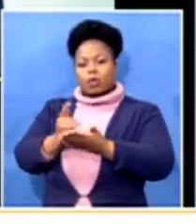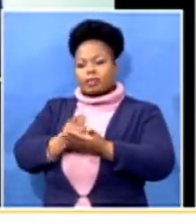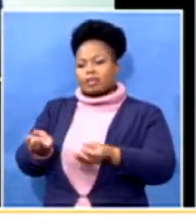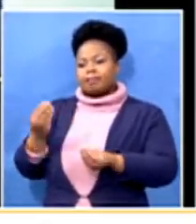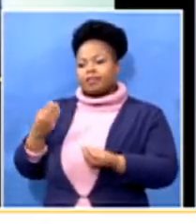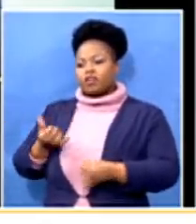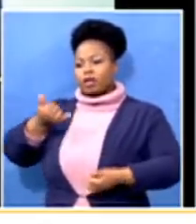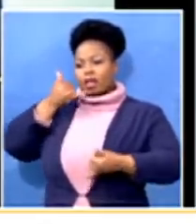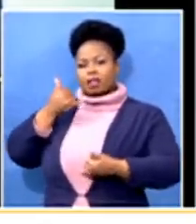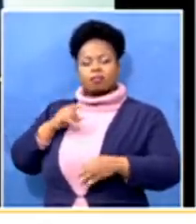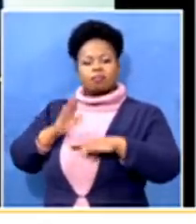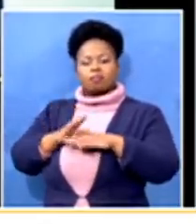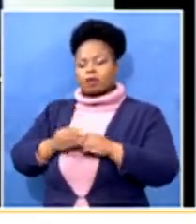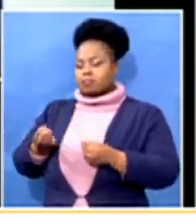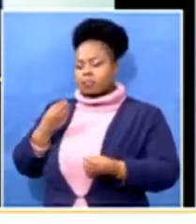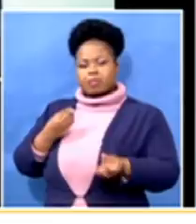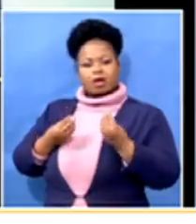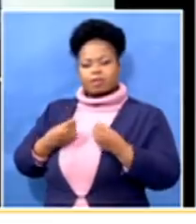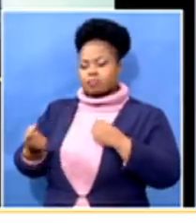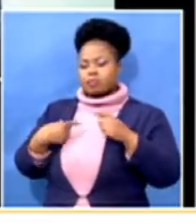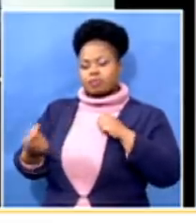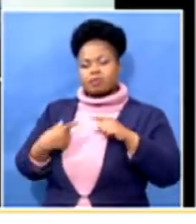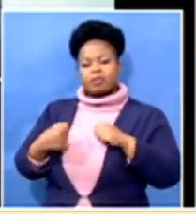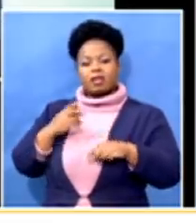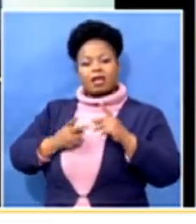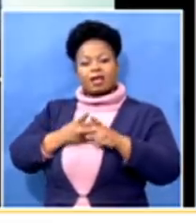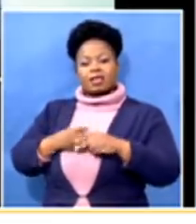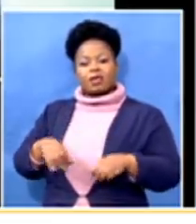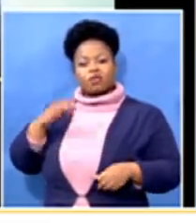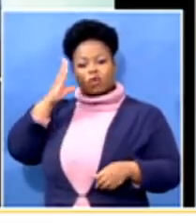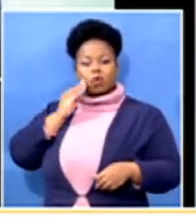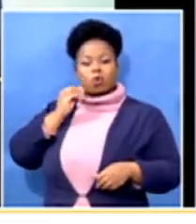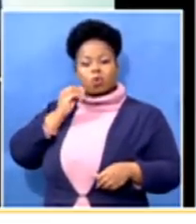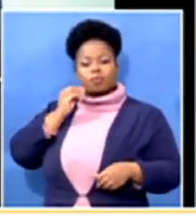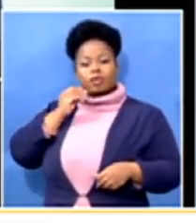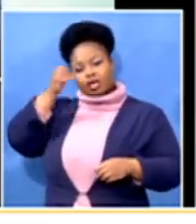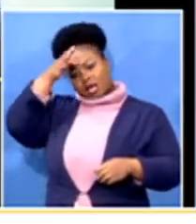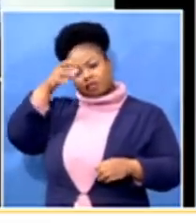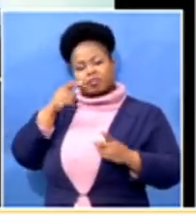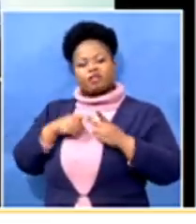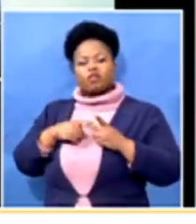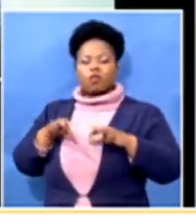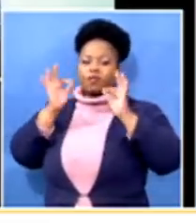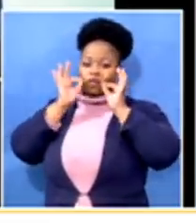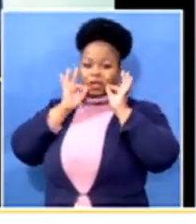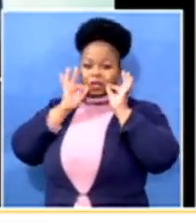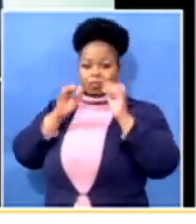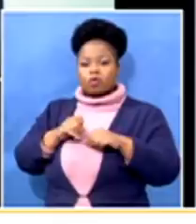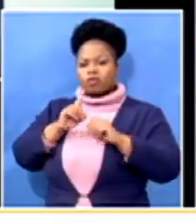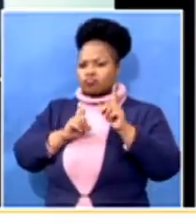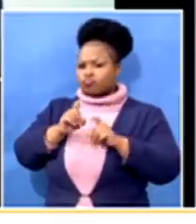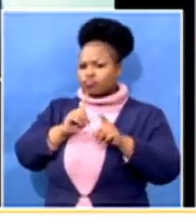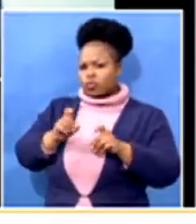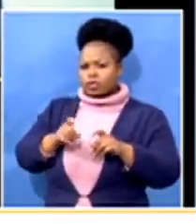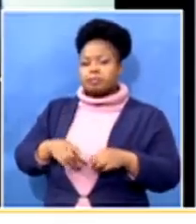help has increased. We run a Facebook chat with an expert who go on and answer any questions people have for free. And